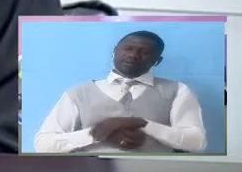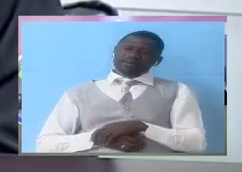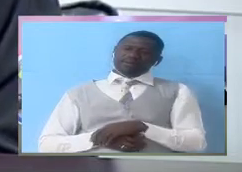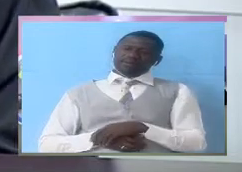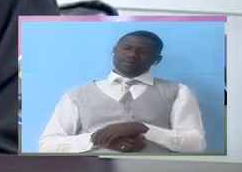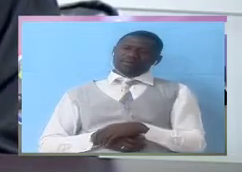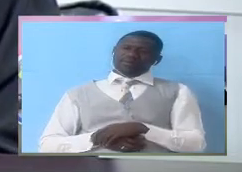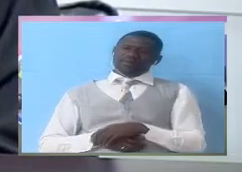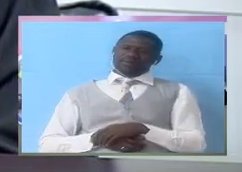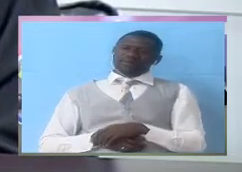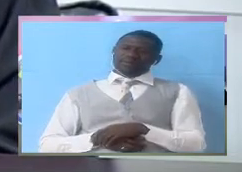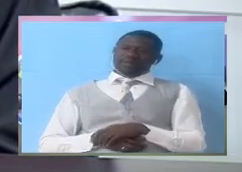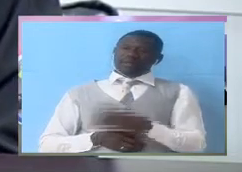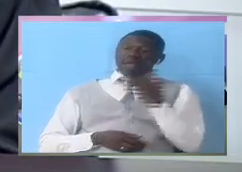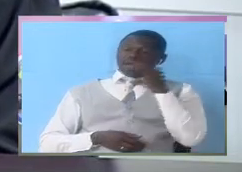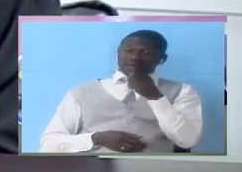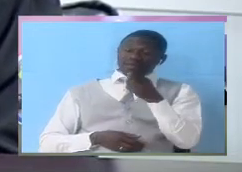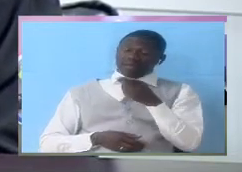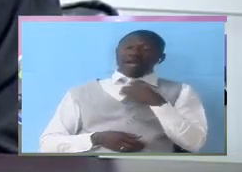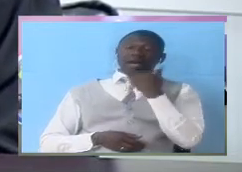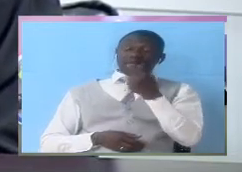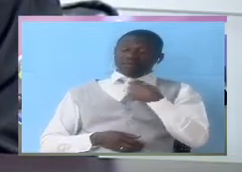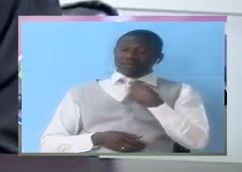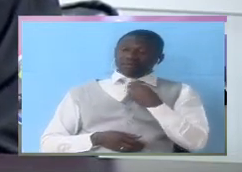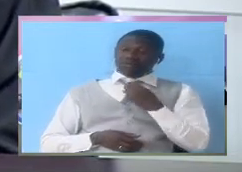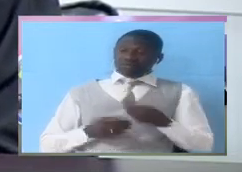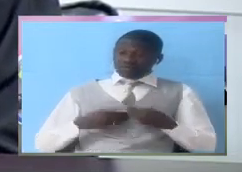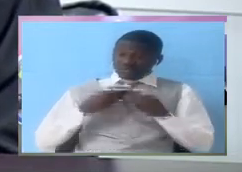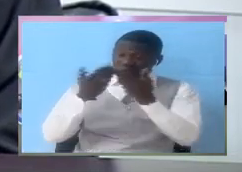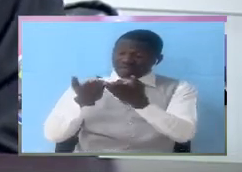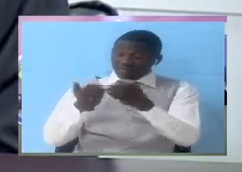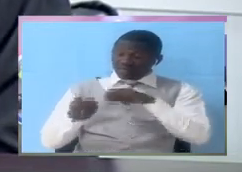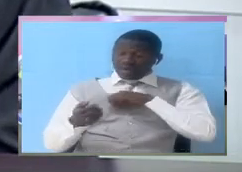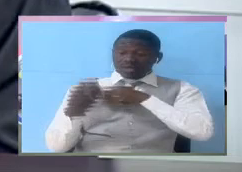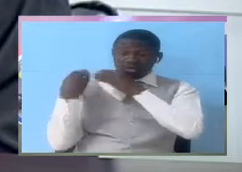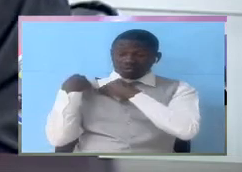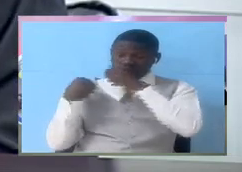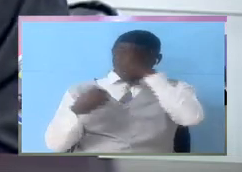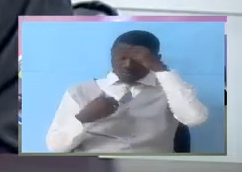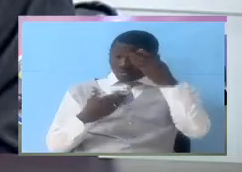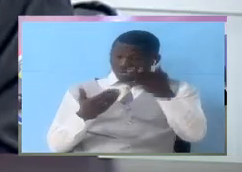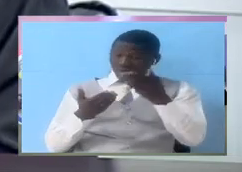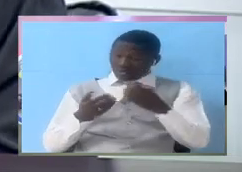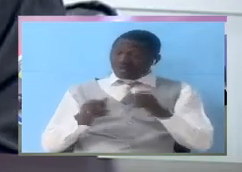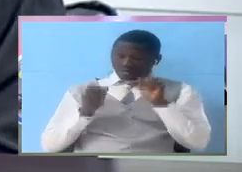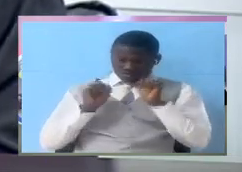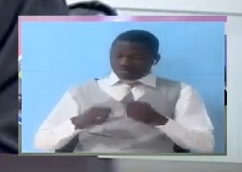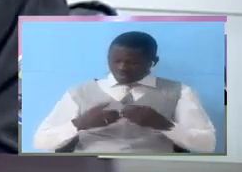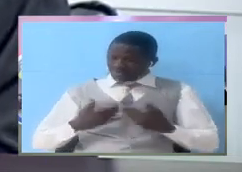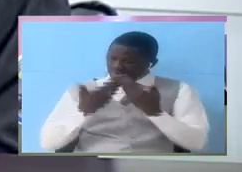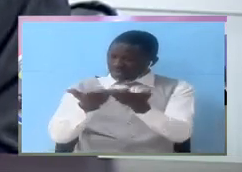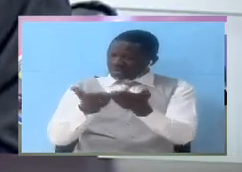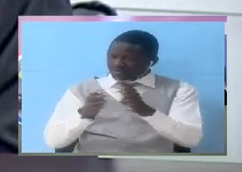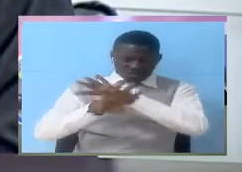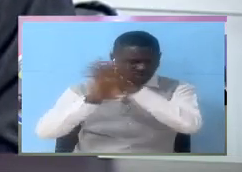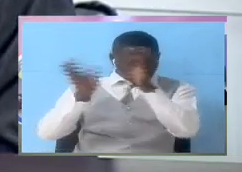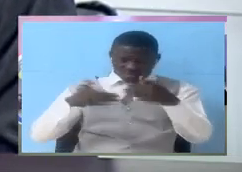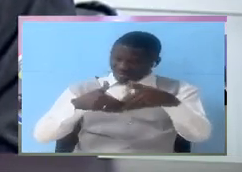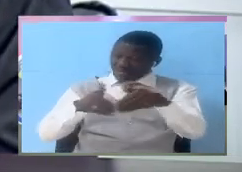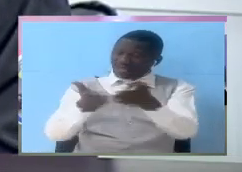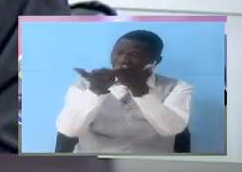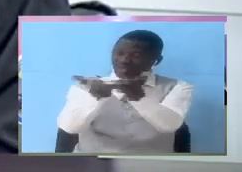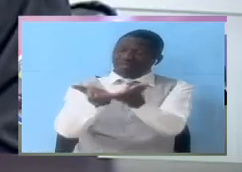me to cede my responsibilities, I would have done so. Bu fekkone la jon na man ak pour man ma jebal ko suma waru gal fofu dana ko ko don jox. Didn't ask